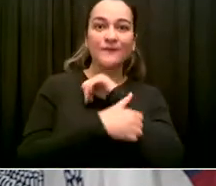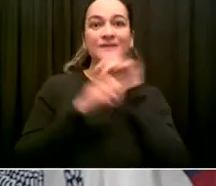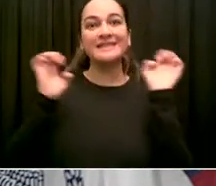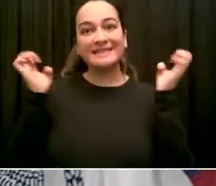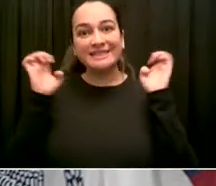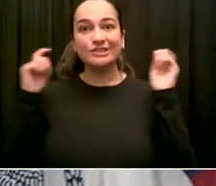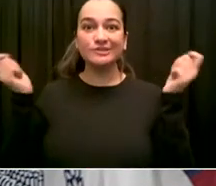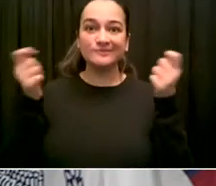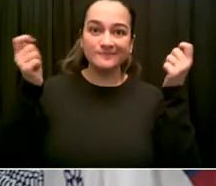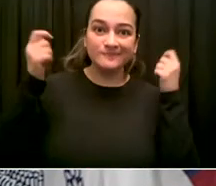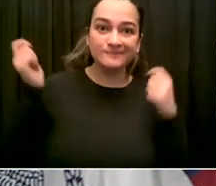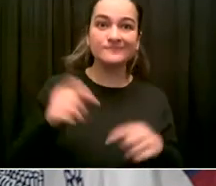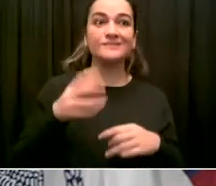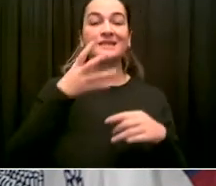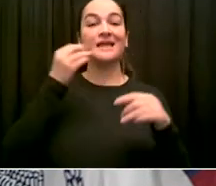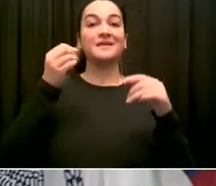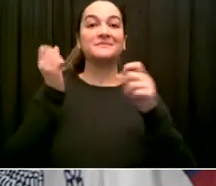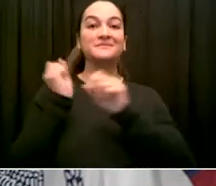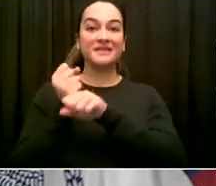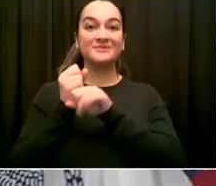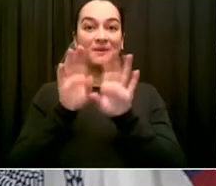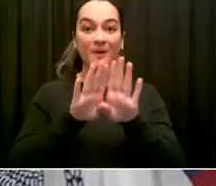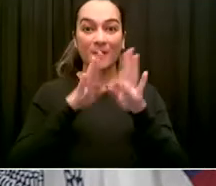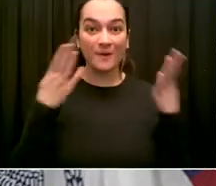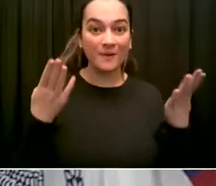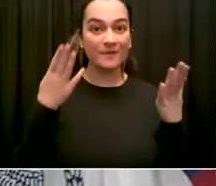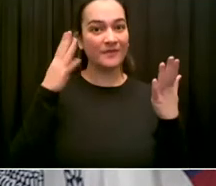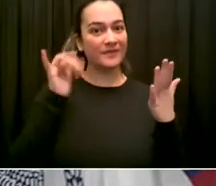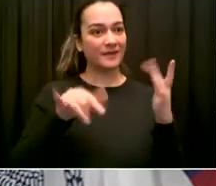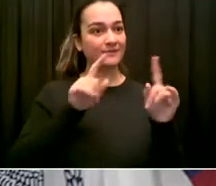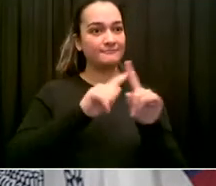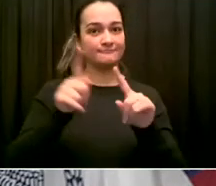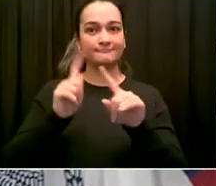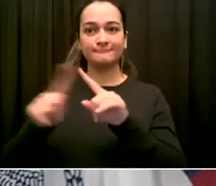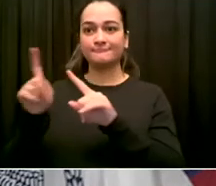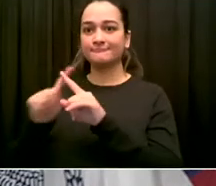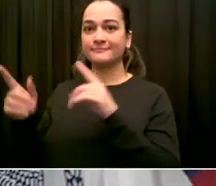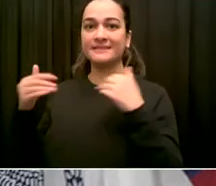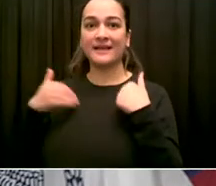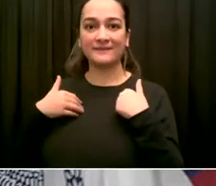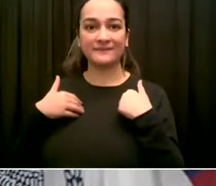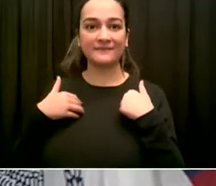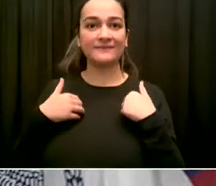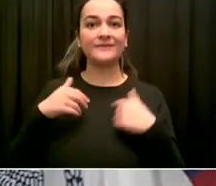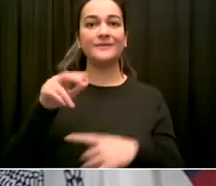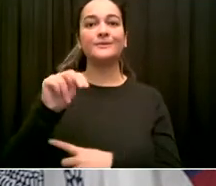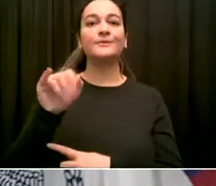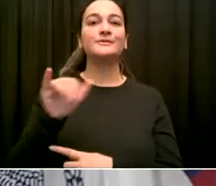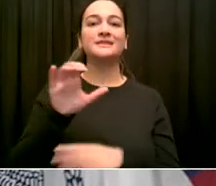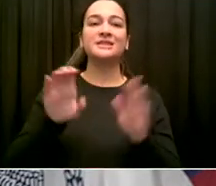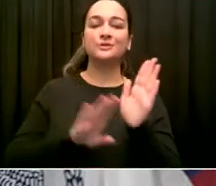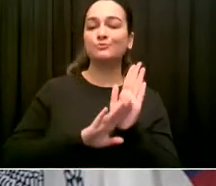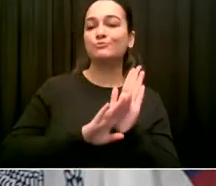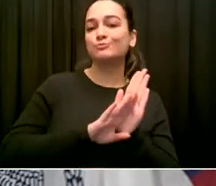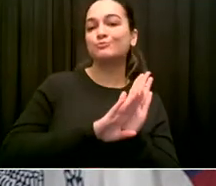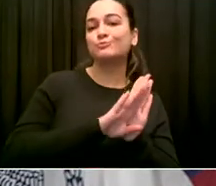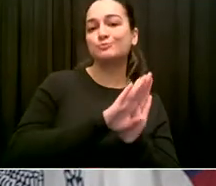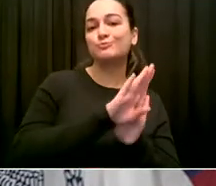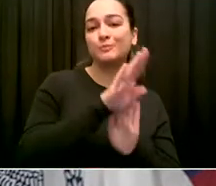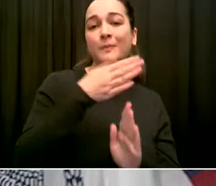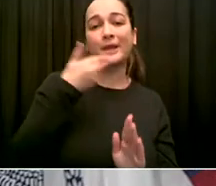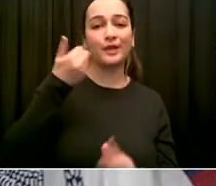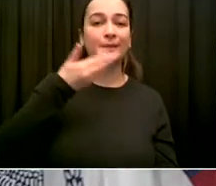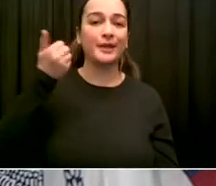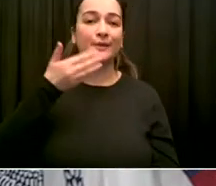direction. We're coming back. And we're coming back, and we're going to come back together. We're going to make sure this is a recovery for all of us. It is a